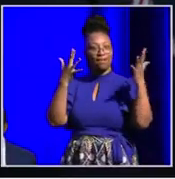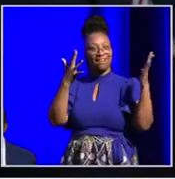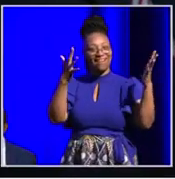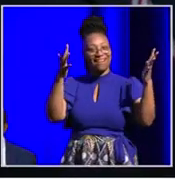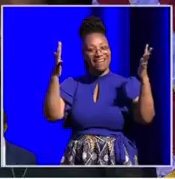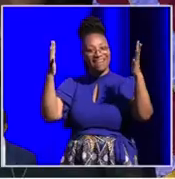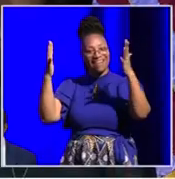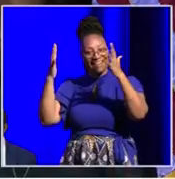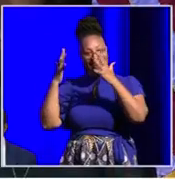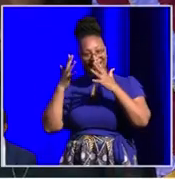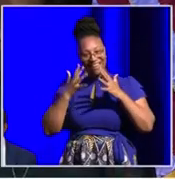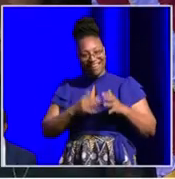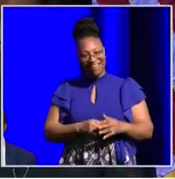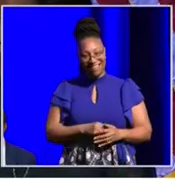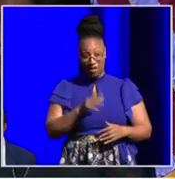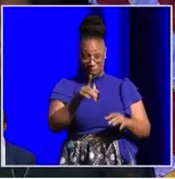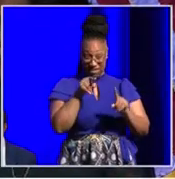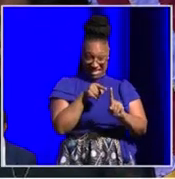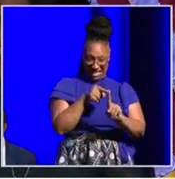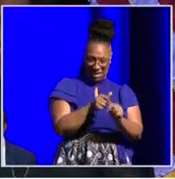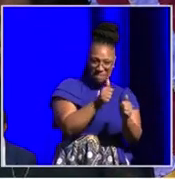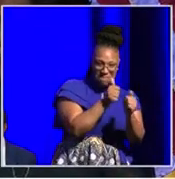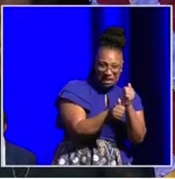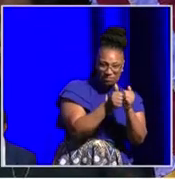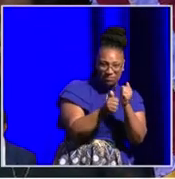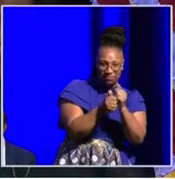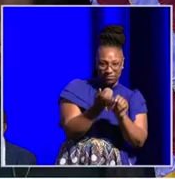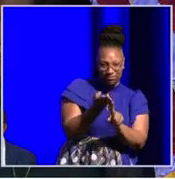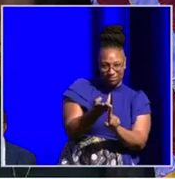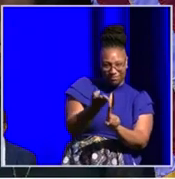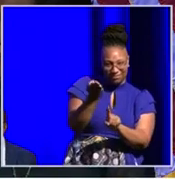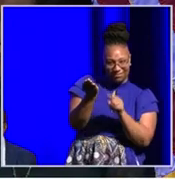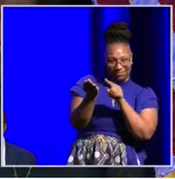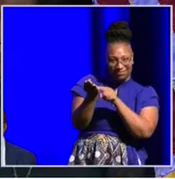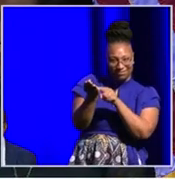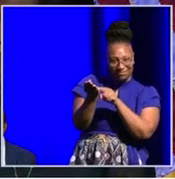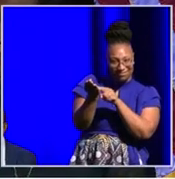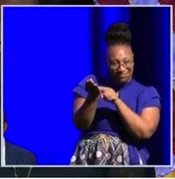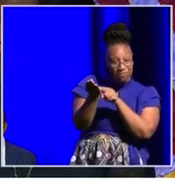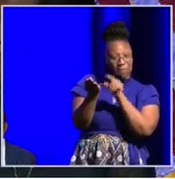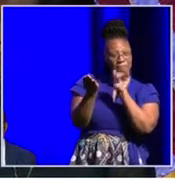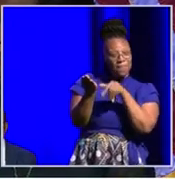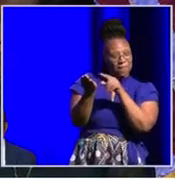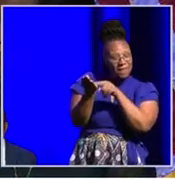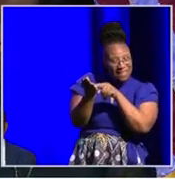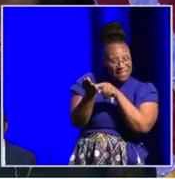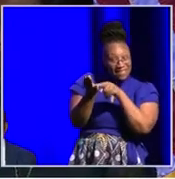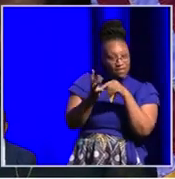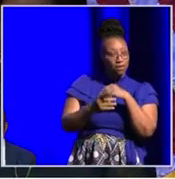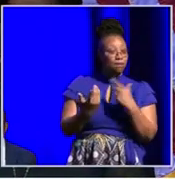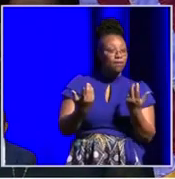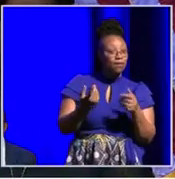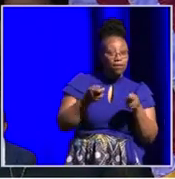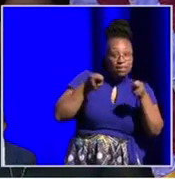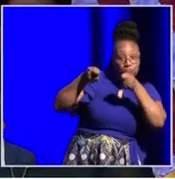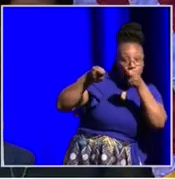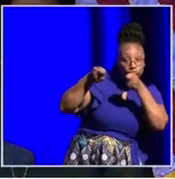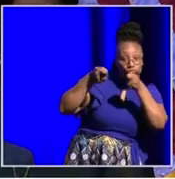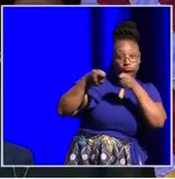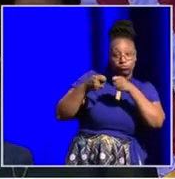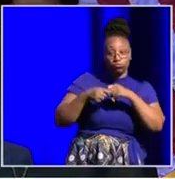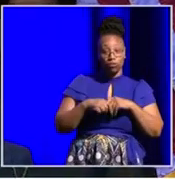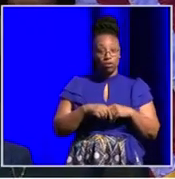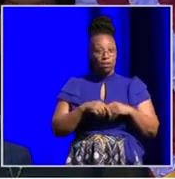Reform passed our bill to give D.C. exclusive control over prosecutions and clemency for D.C.